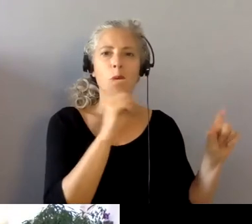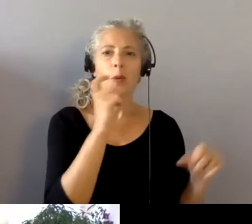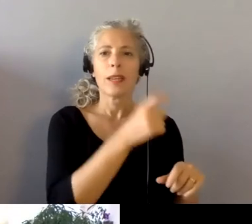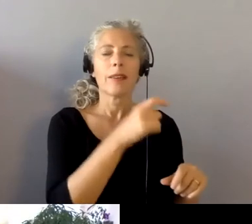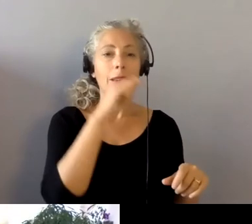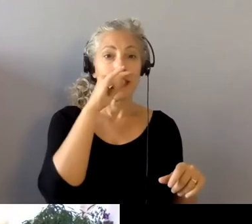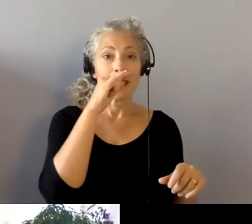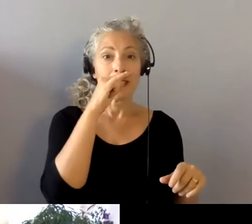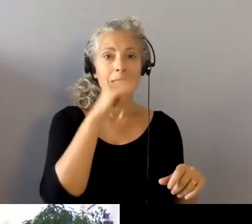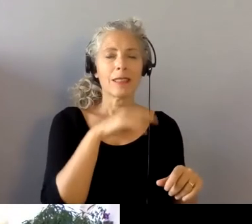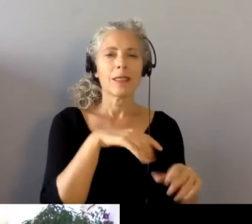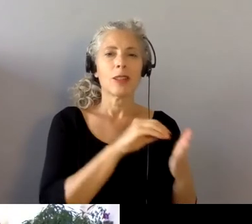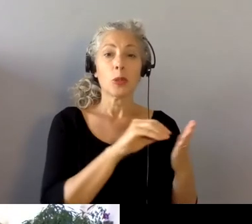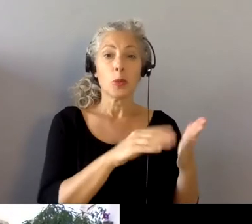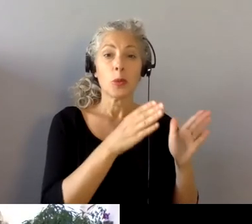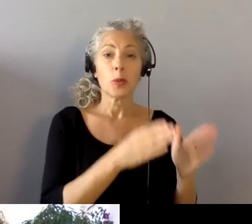kids, all these students,